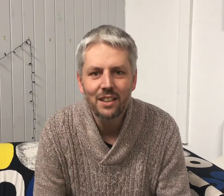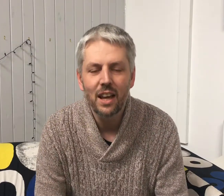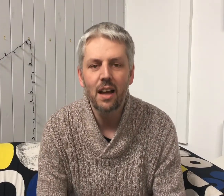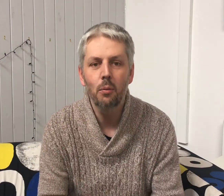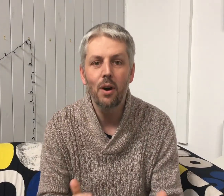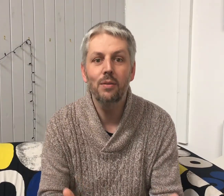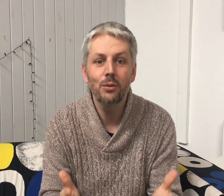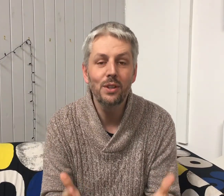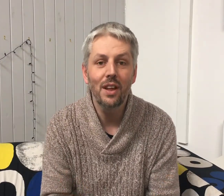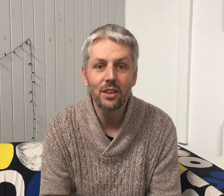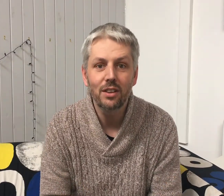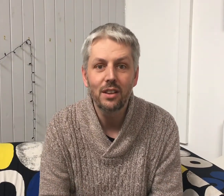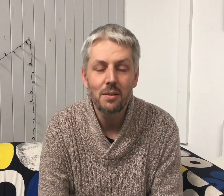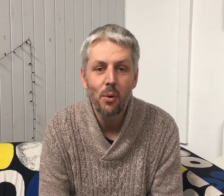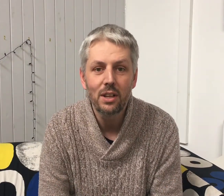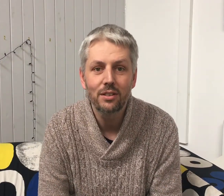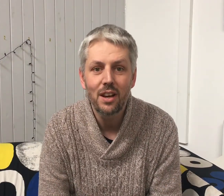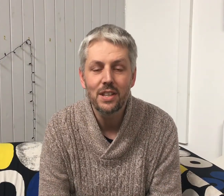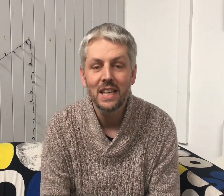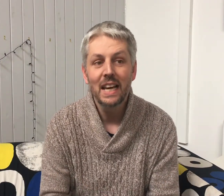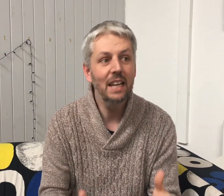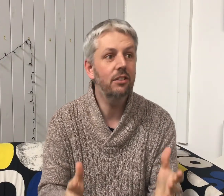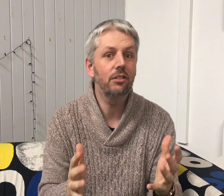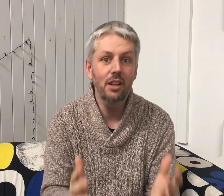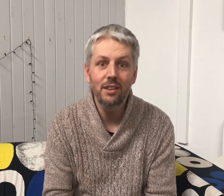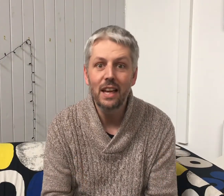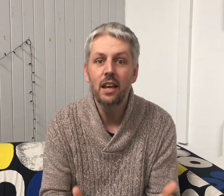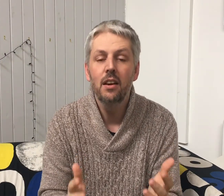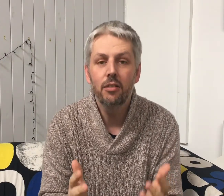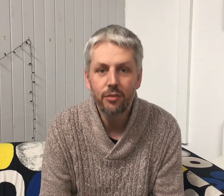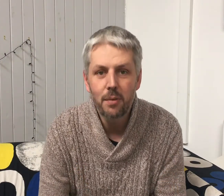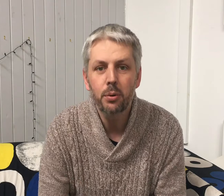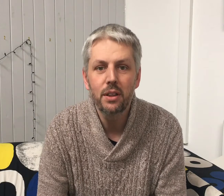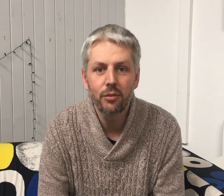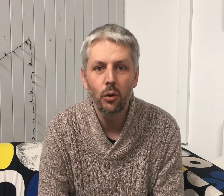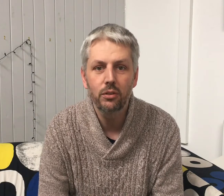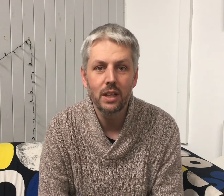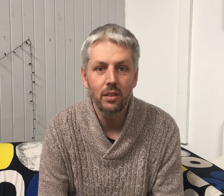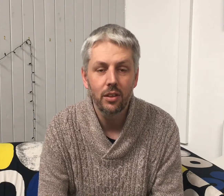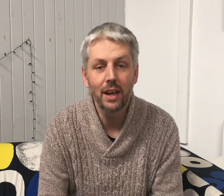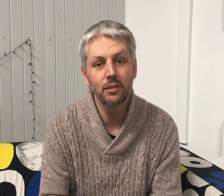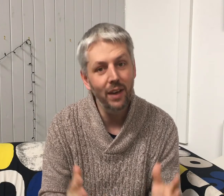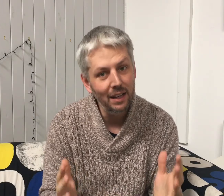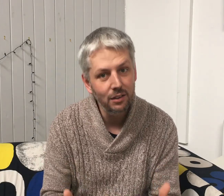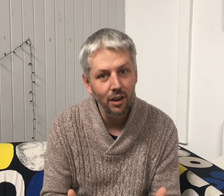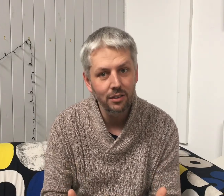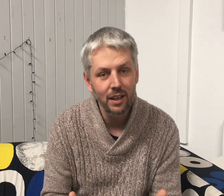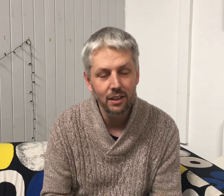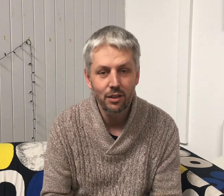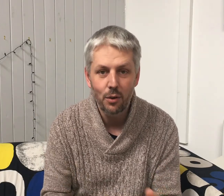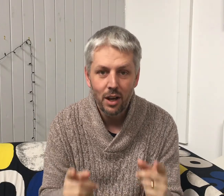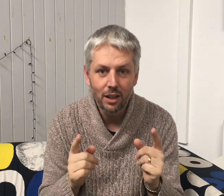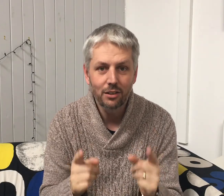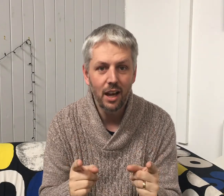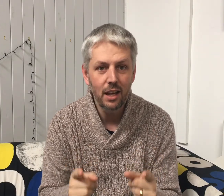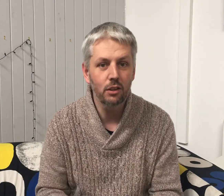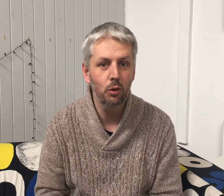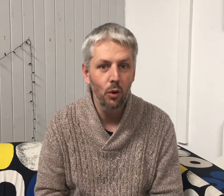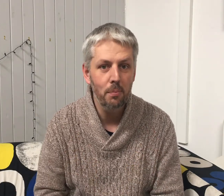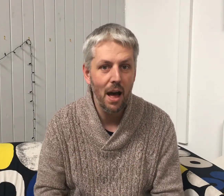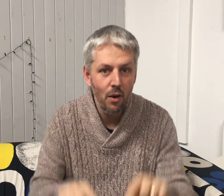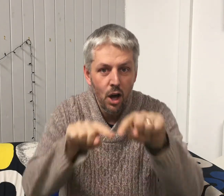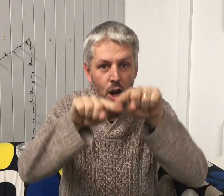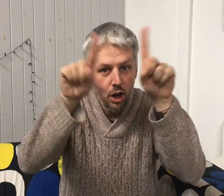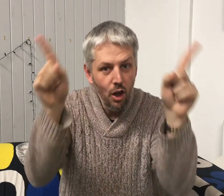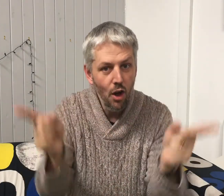church kids, and welcome to another Sunday morning service. It's Sunday, February the 14th. That's Valentine's Day, so a day that's